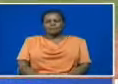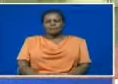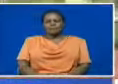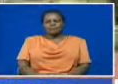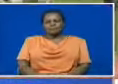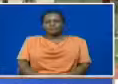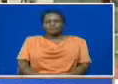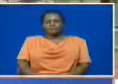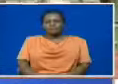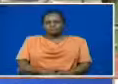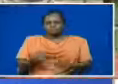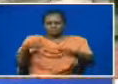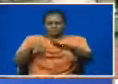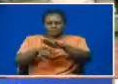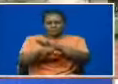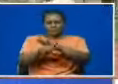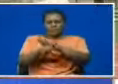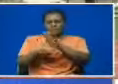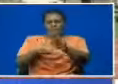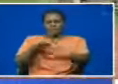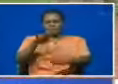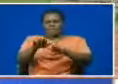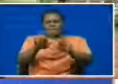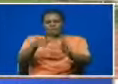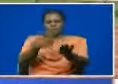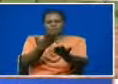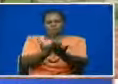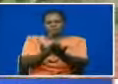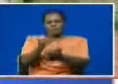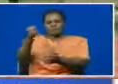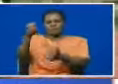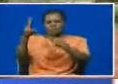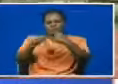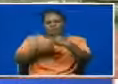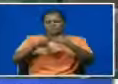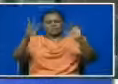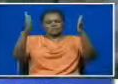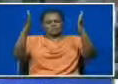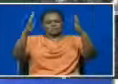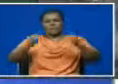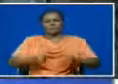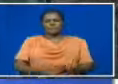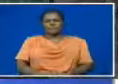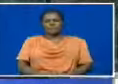Making his way to the Nyayo National Stadium for the 57th Jamhuri Day celebrations,